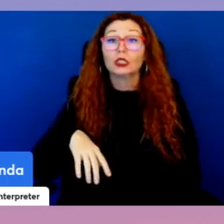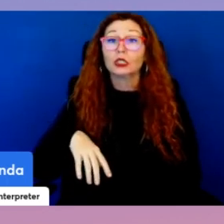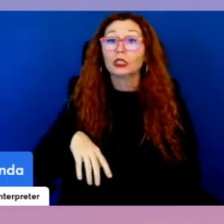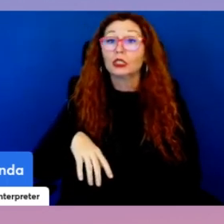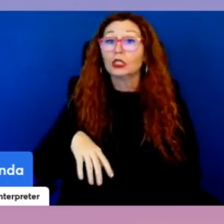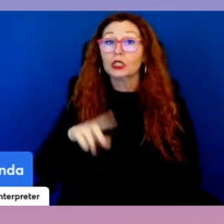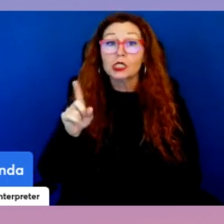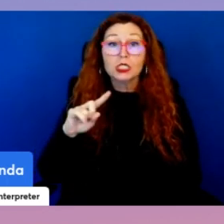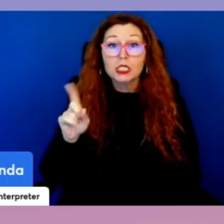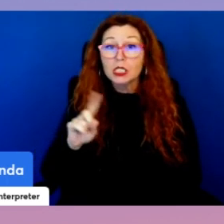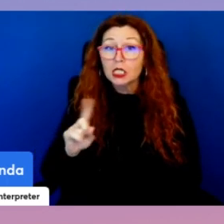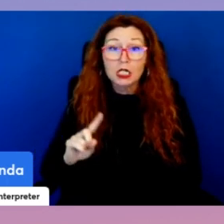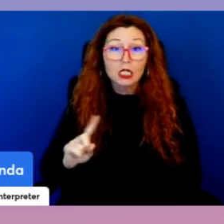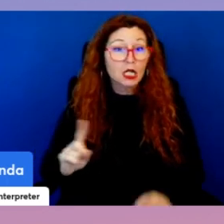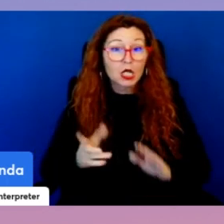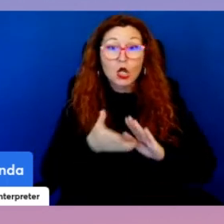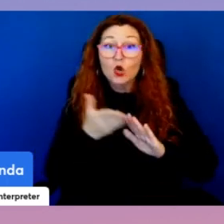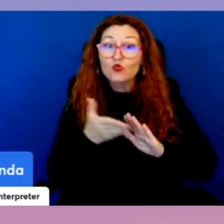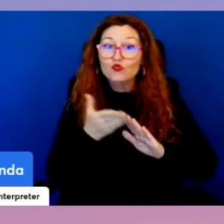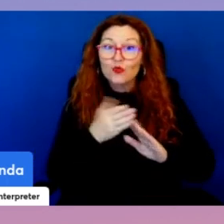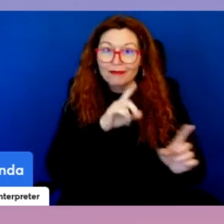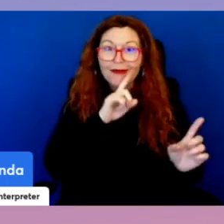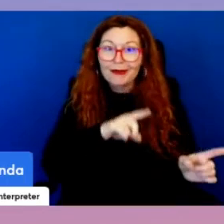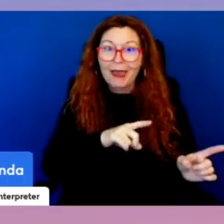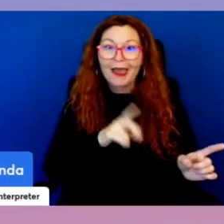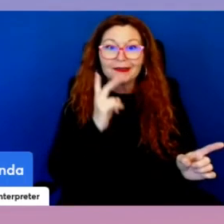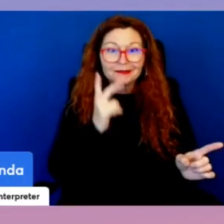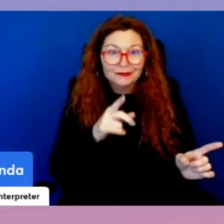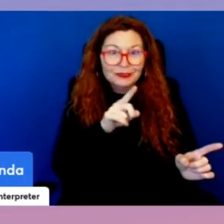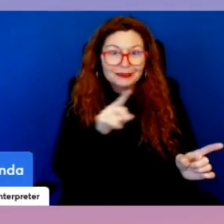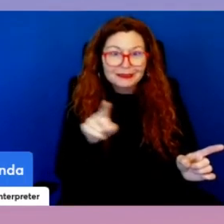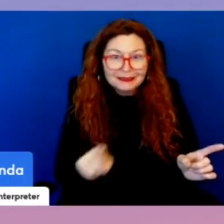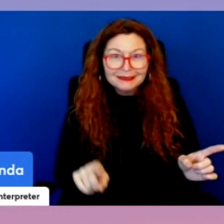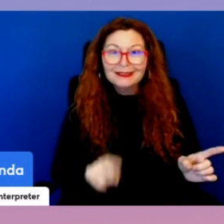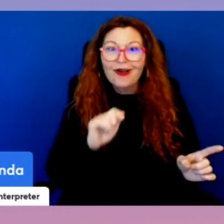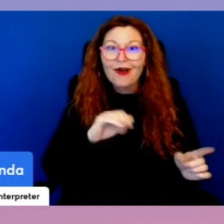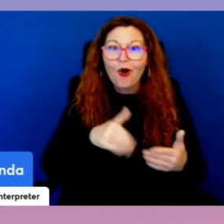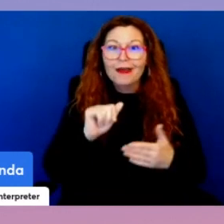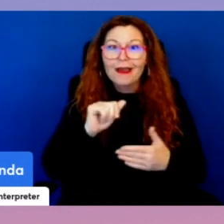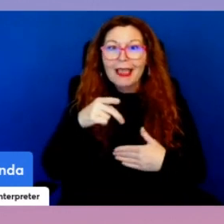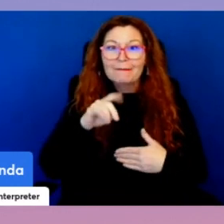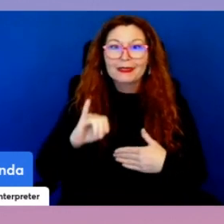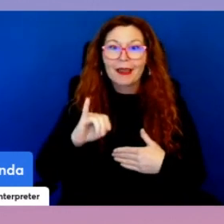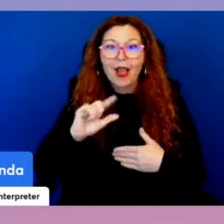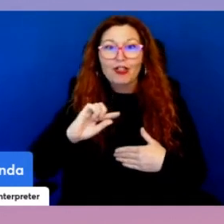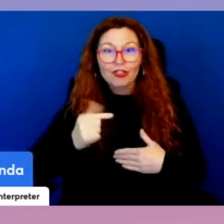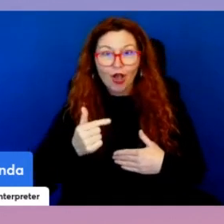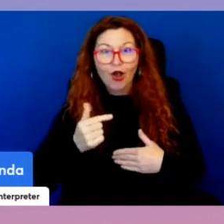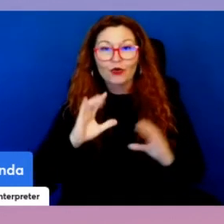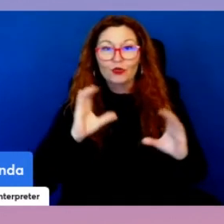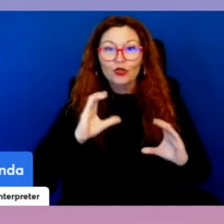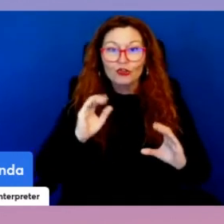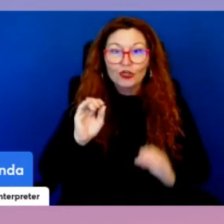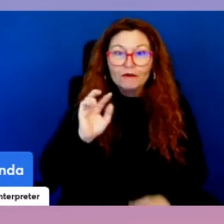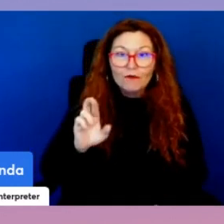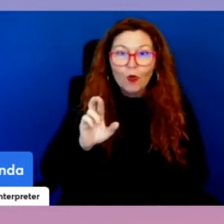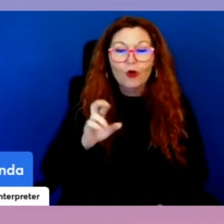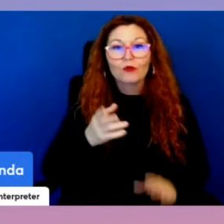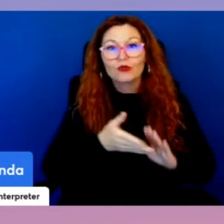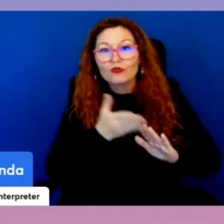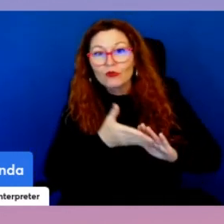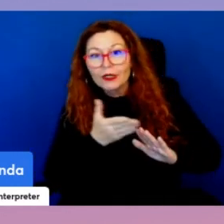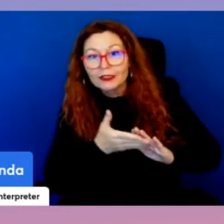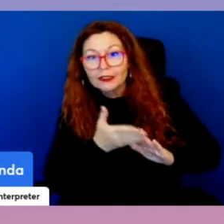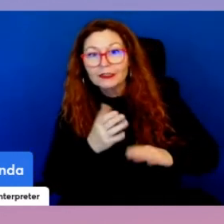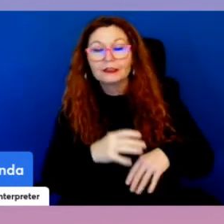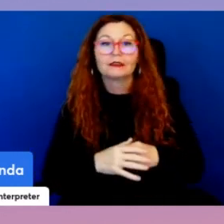If I run this command, it will show me the API logs that we were looking for here, that we were running. And if I get this correct,